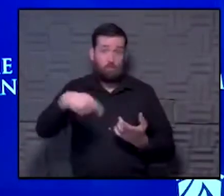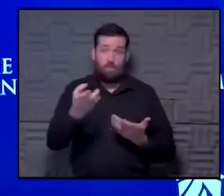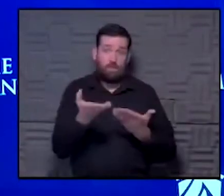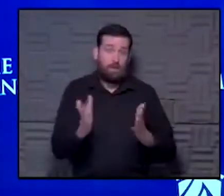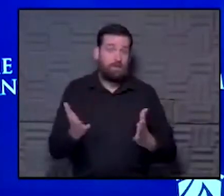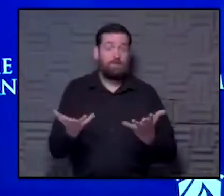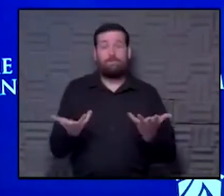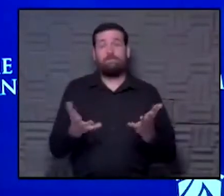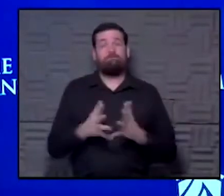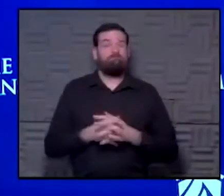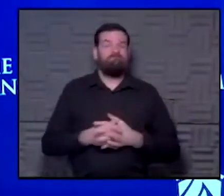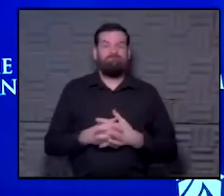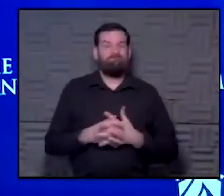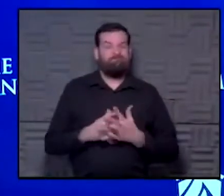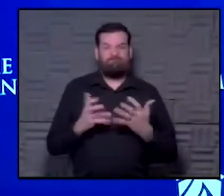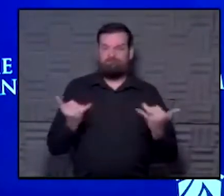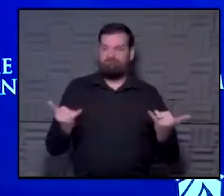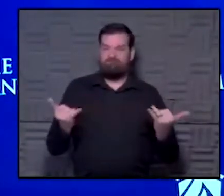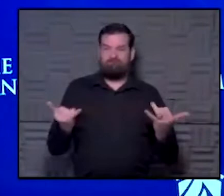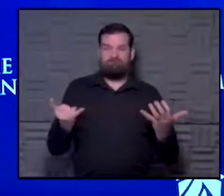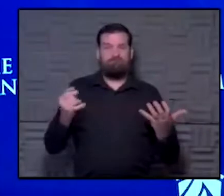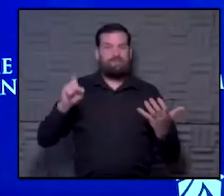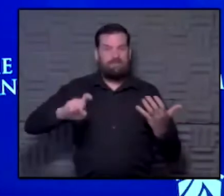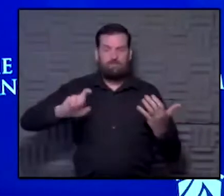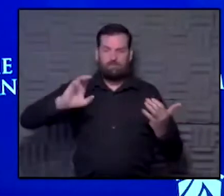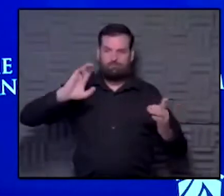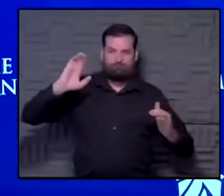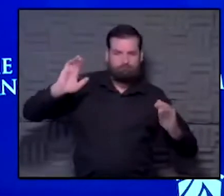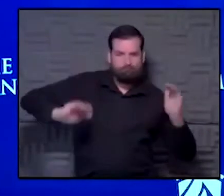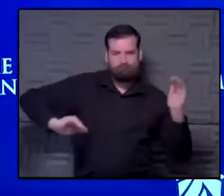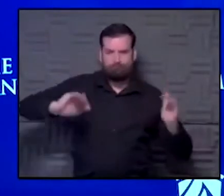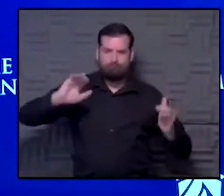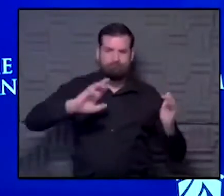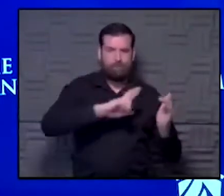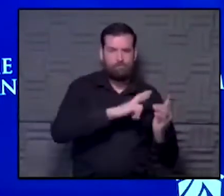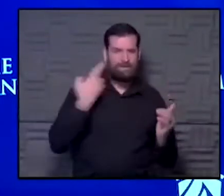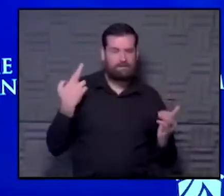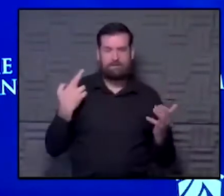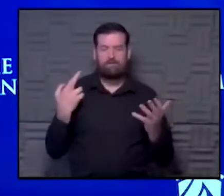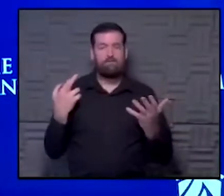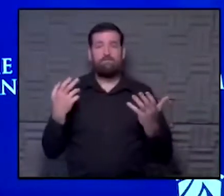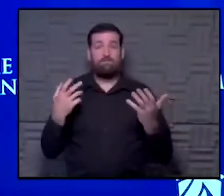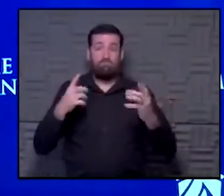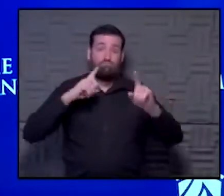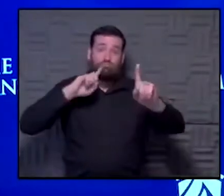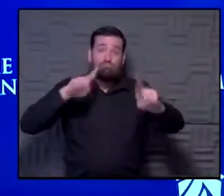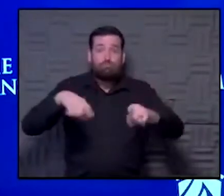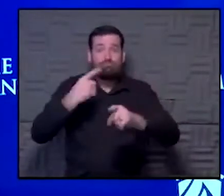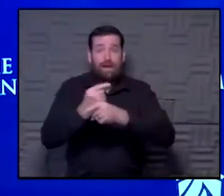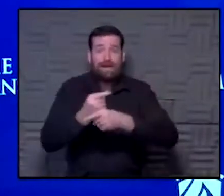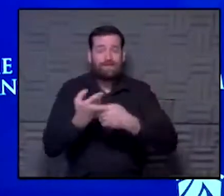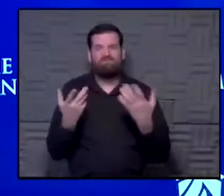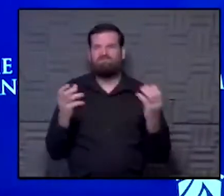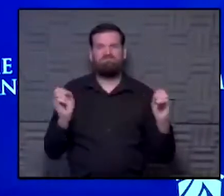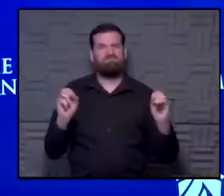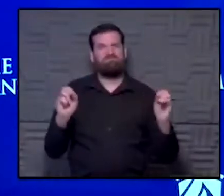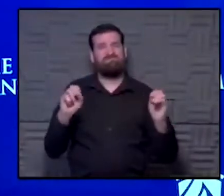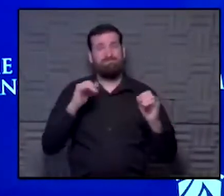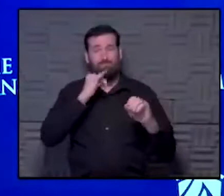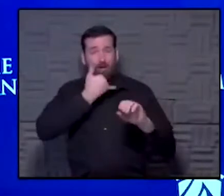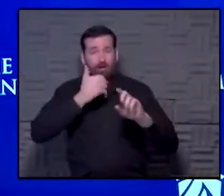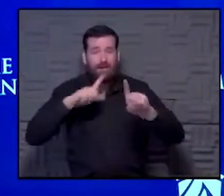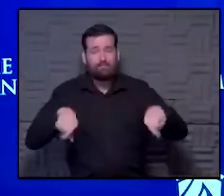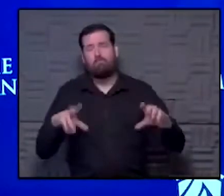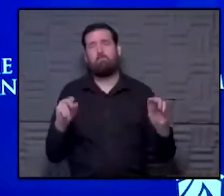is one of those things in life where you just have to weigh the risks. There's no right answer. There's no wrong answer. There's